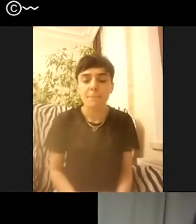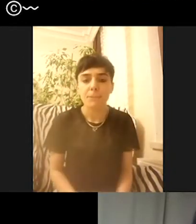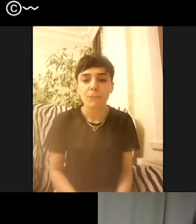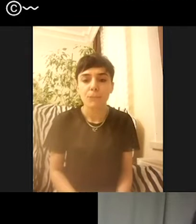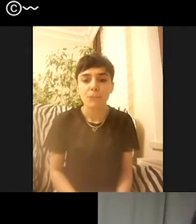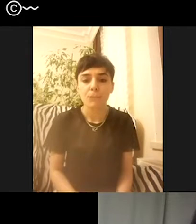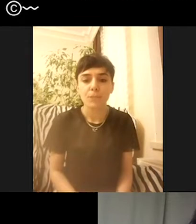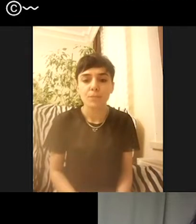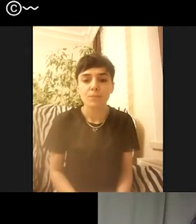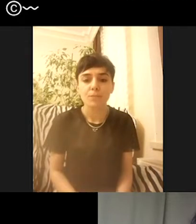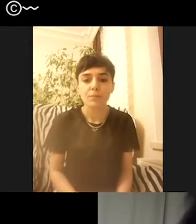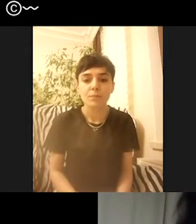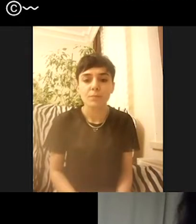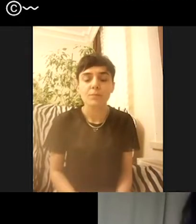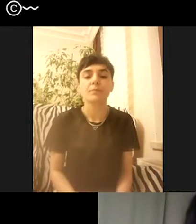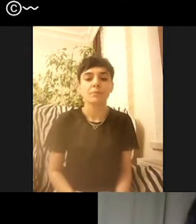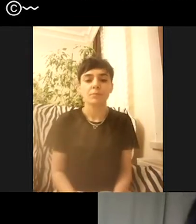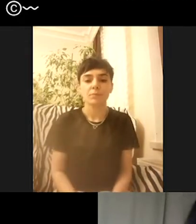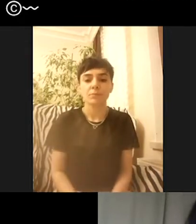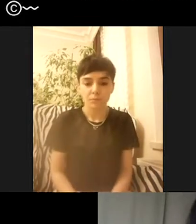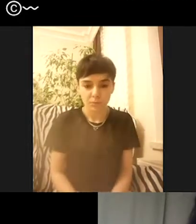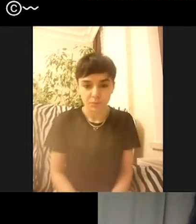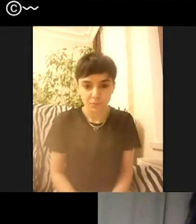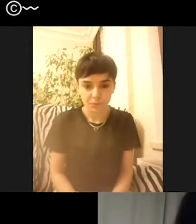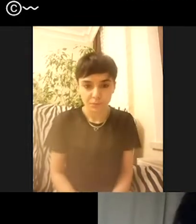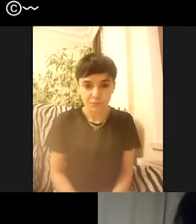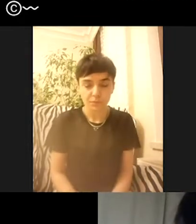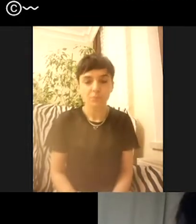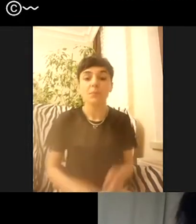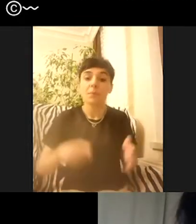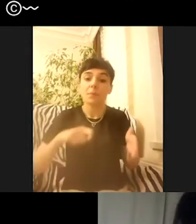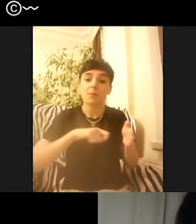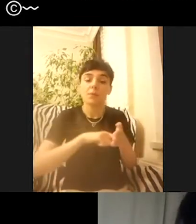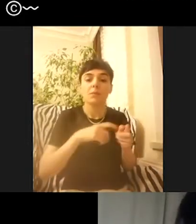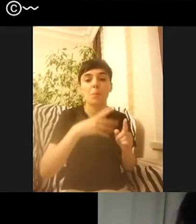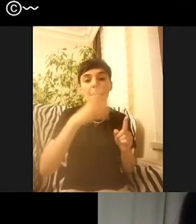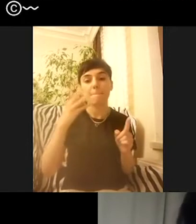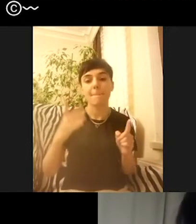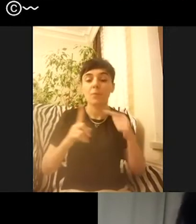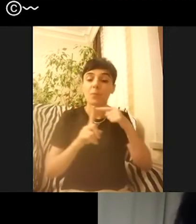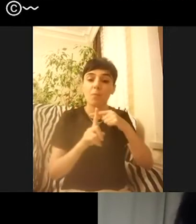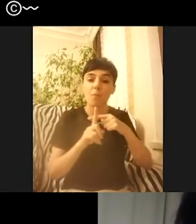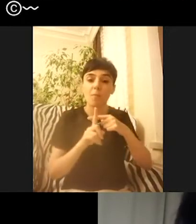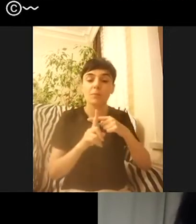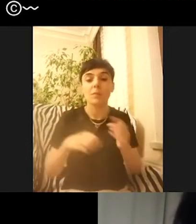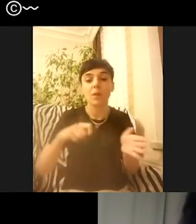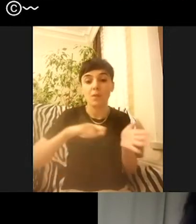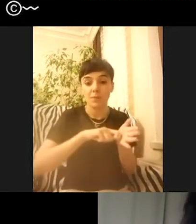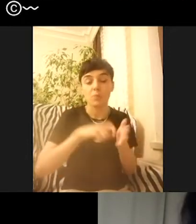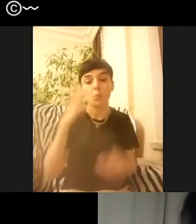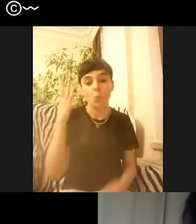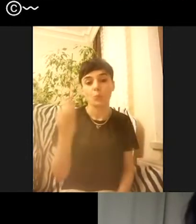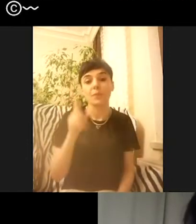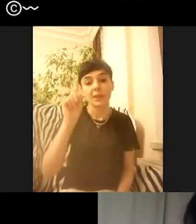whose official name included the expression of LGBT plus. Normally, we were clearly expected not to